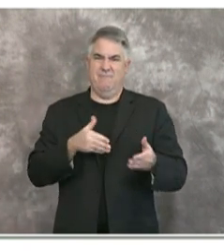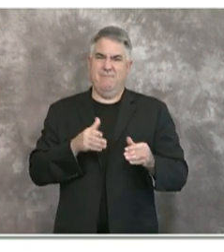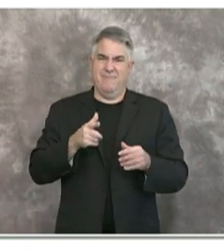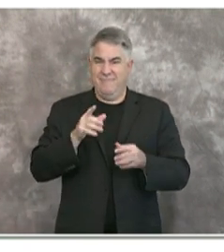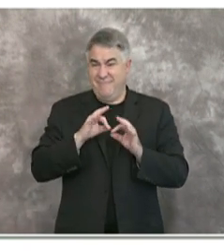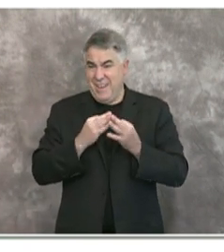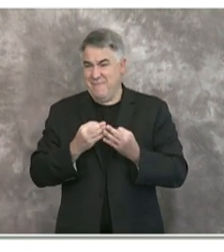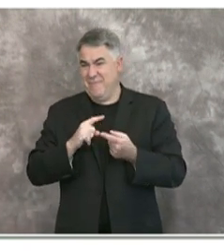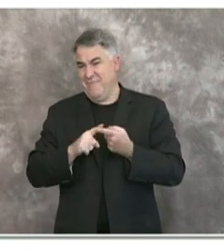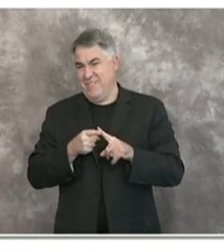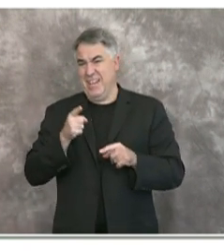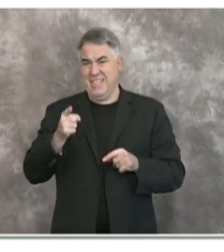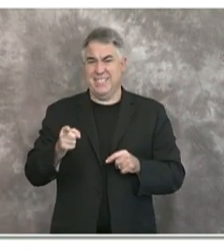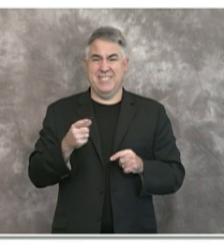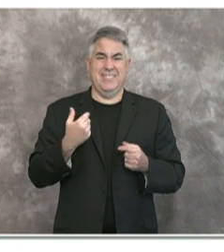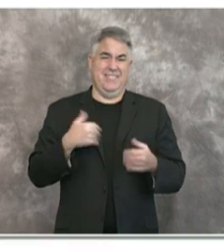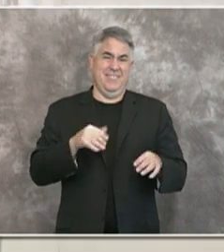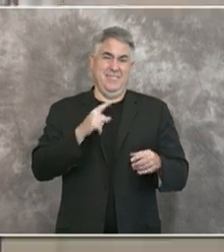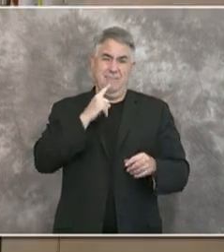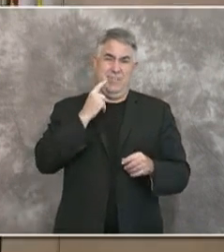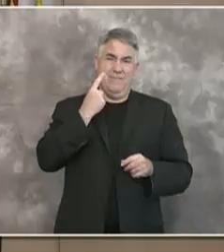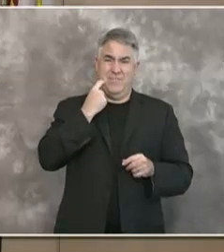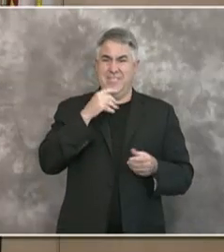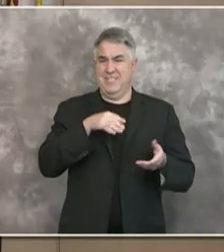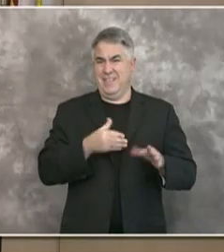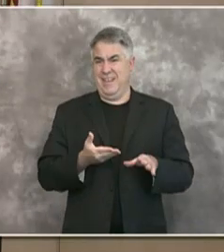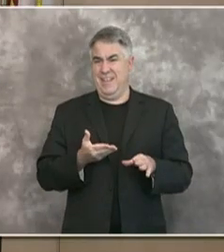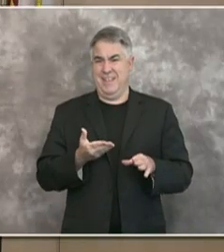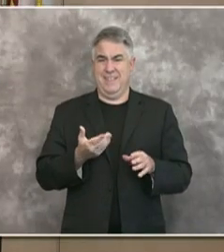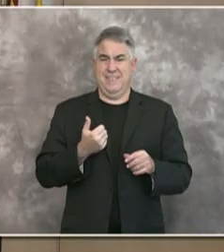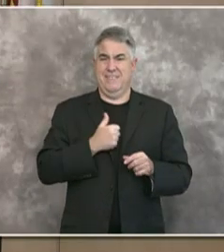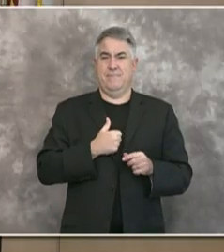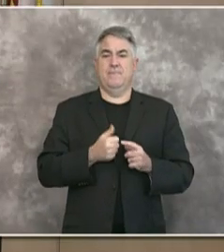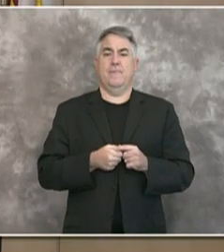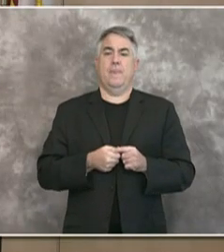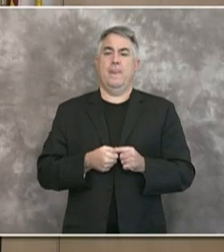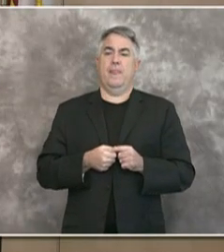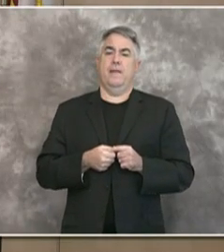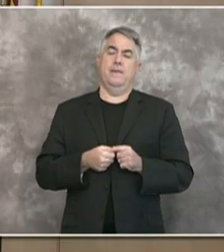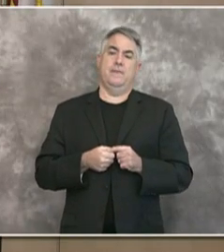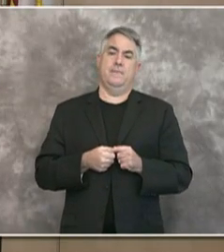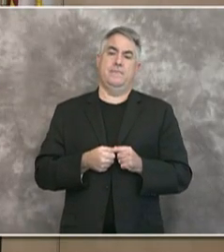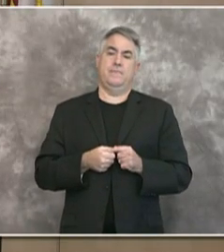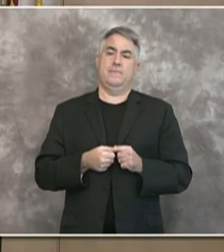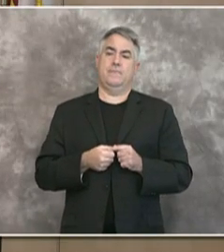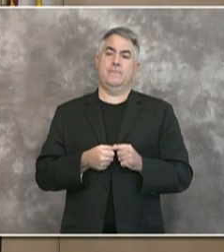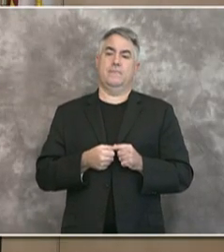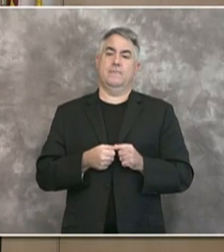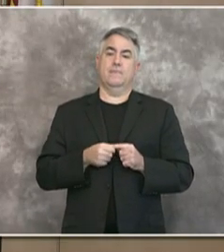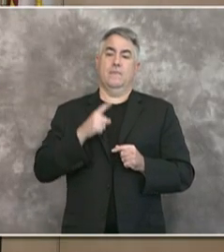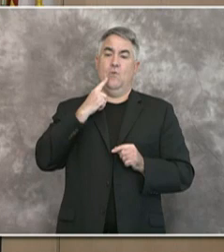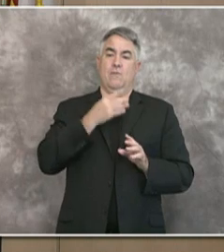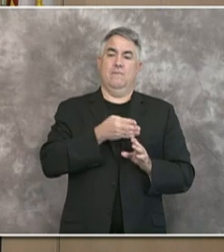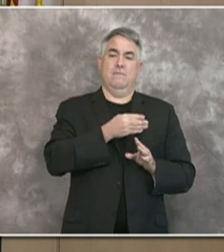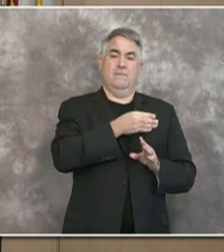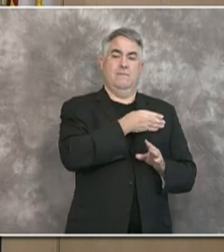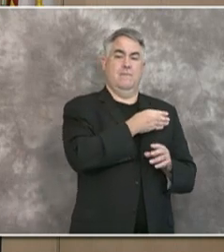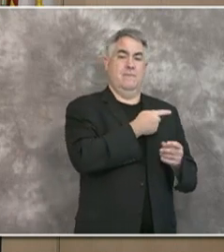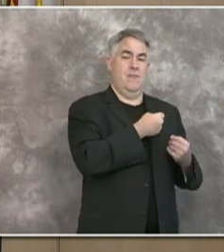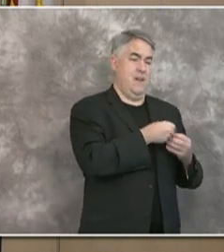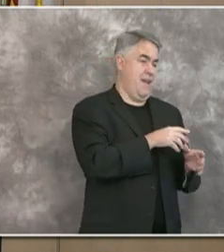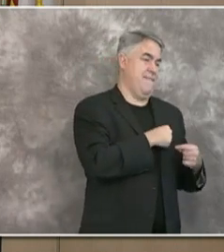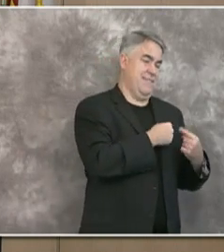the individuals that have previously been announced as victims and who have lost their lives to